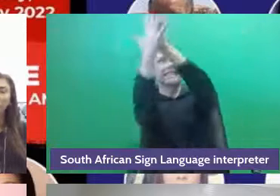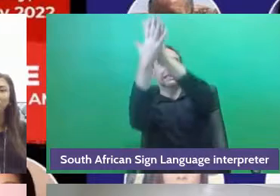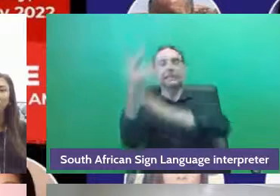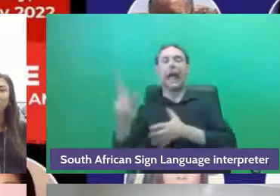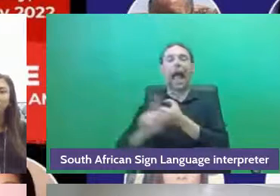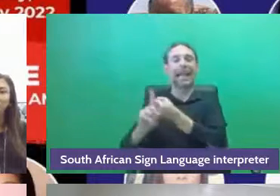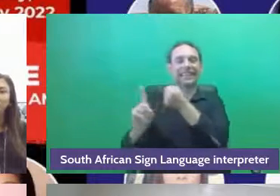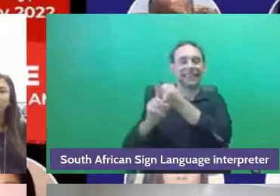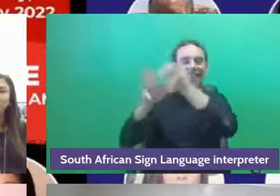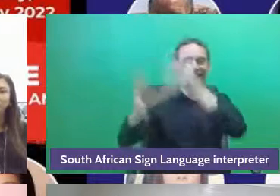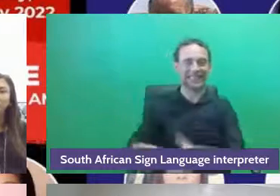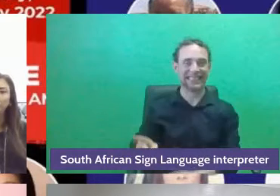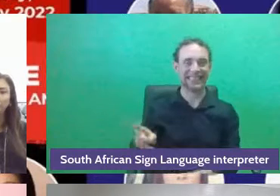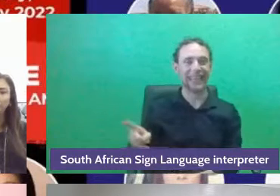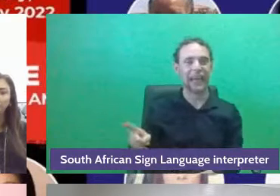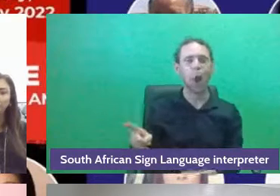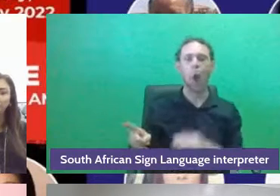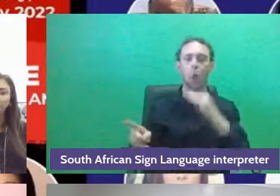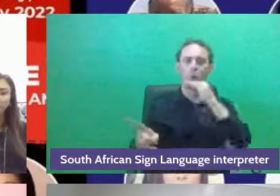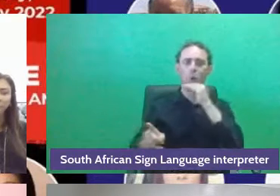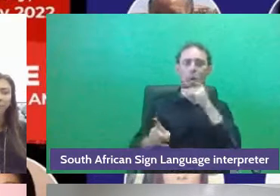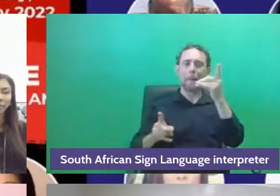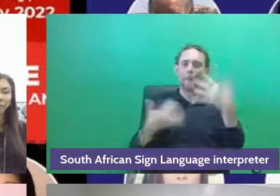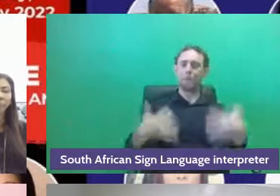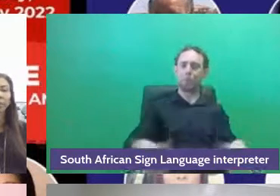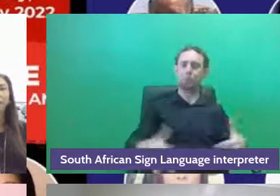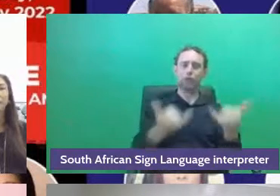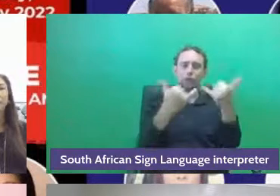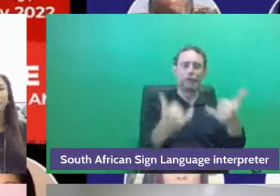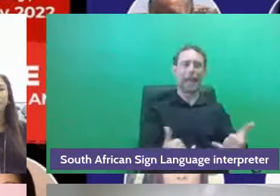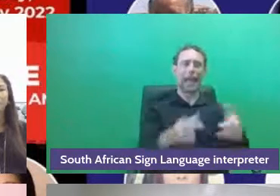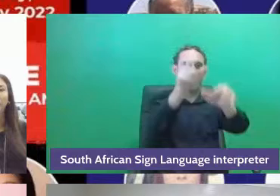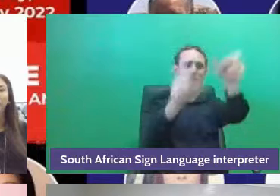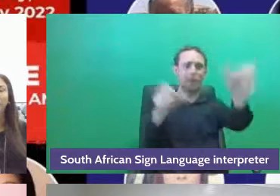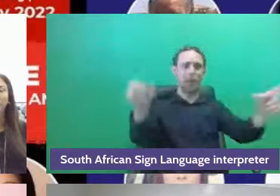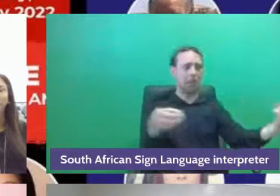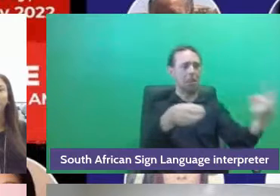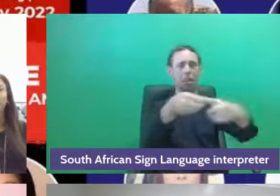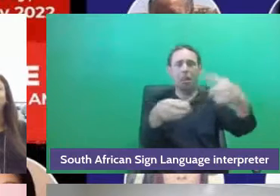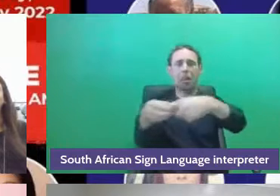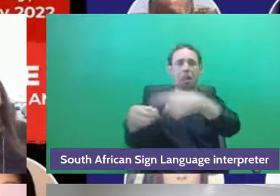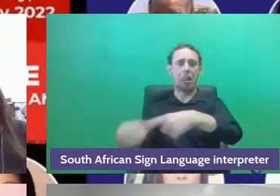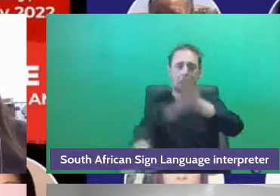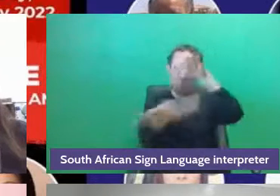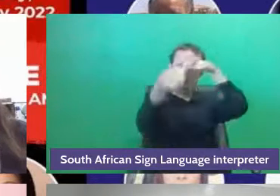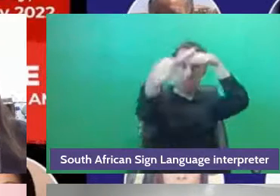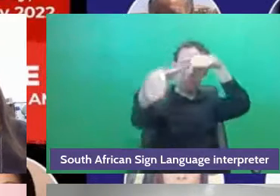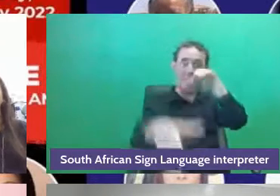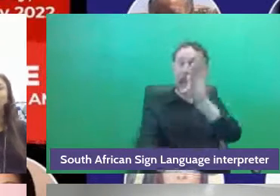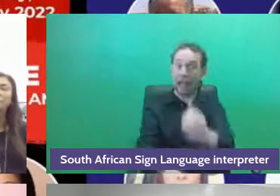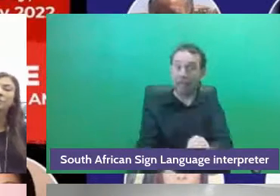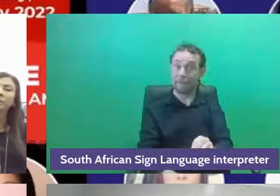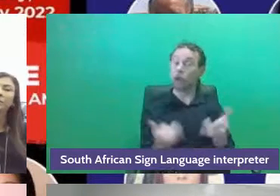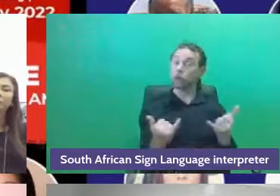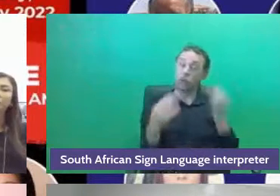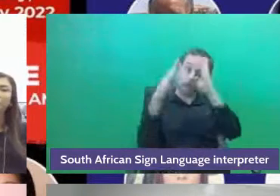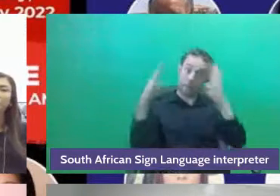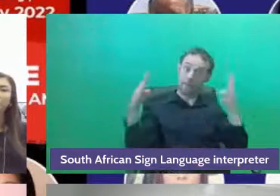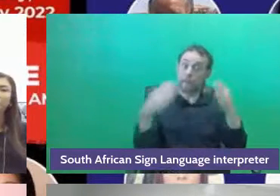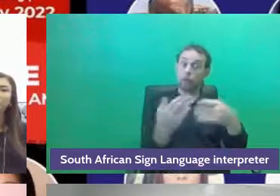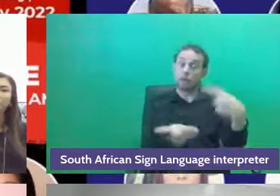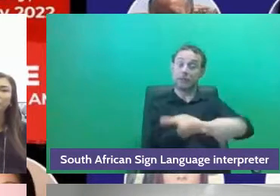very well-rounded panelist there too. So just to touch again, our discussion will focus on the